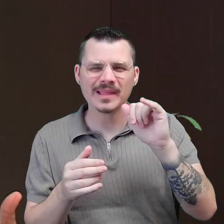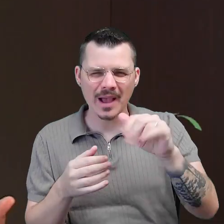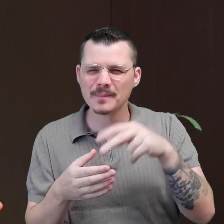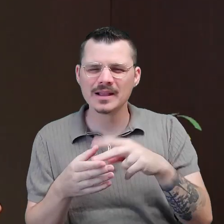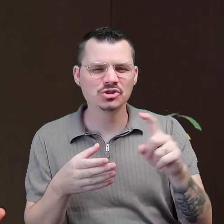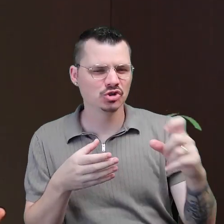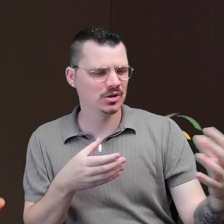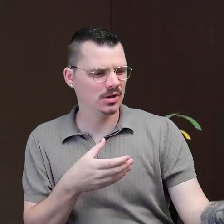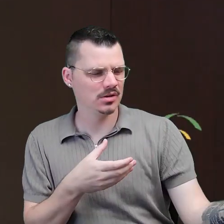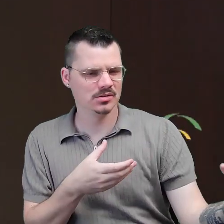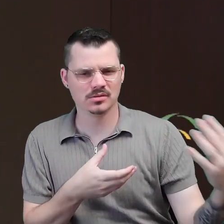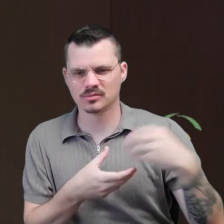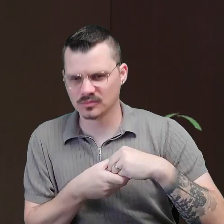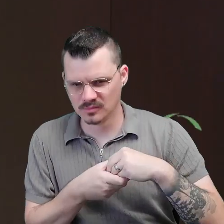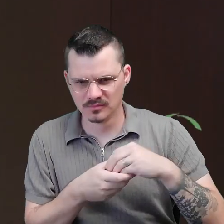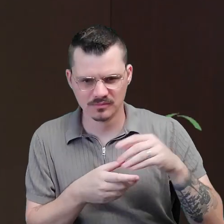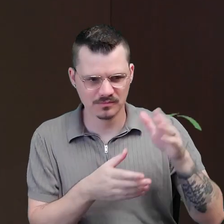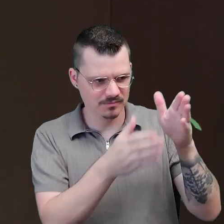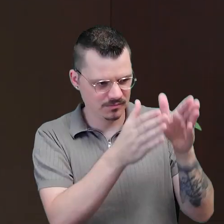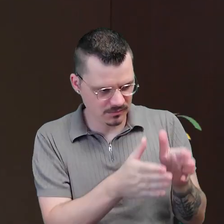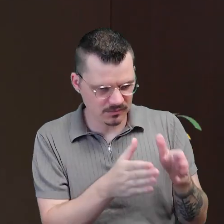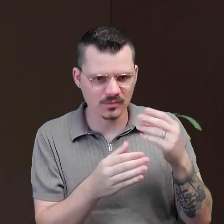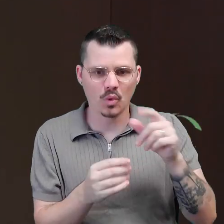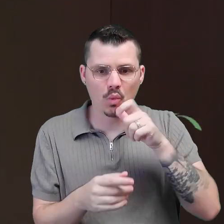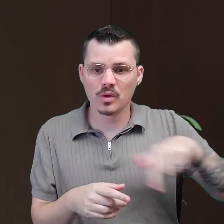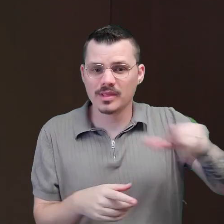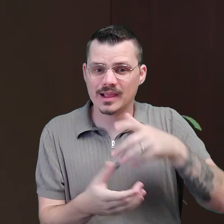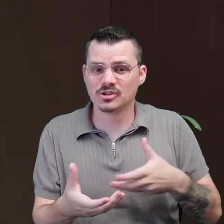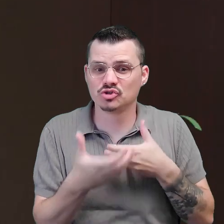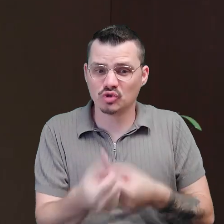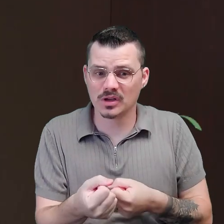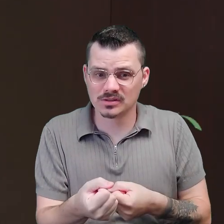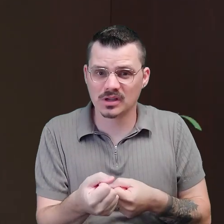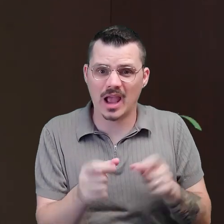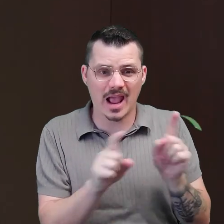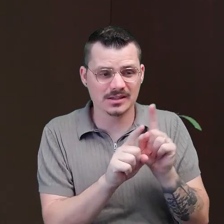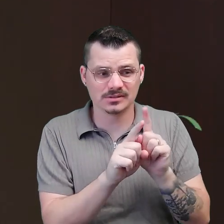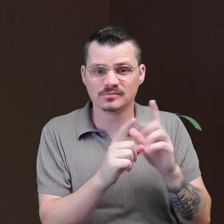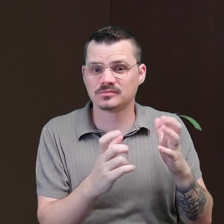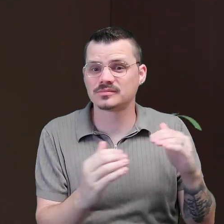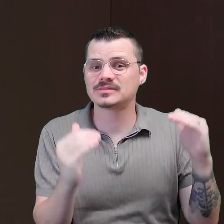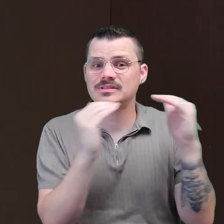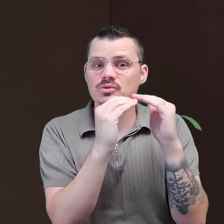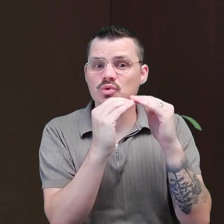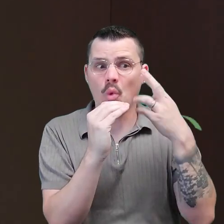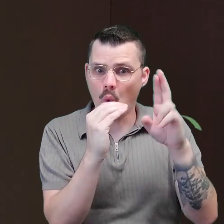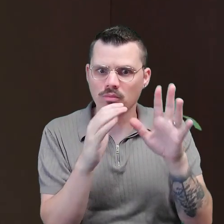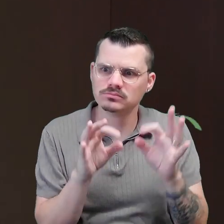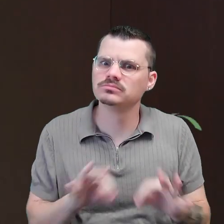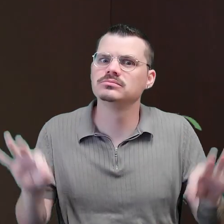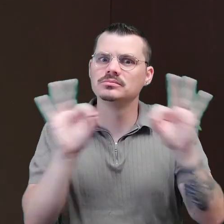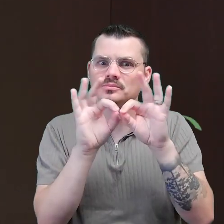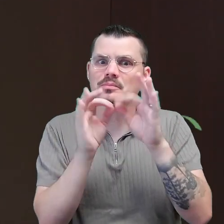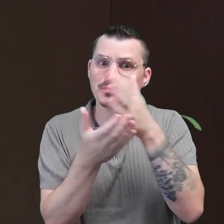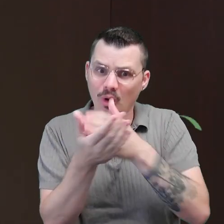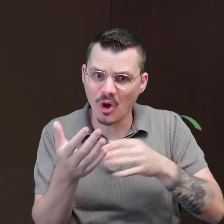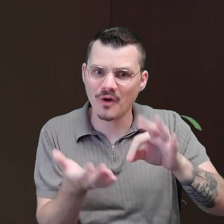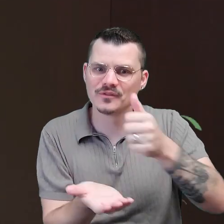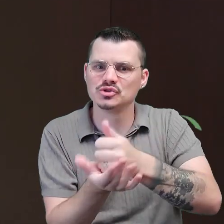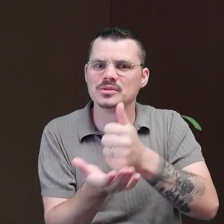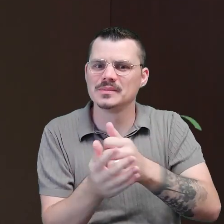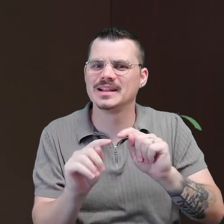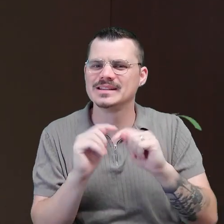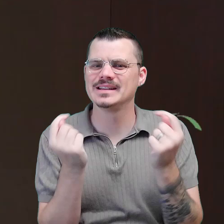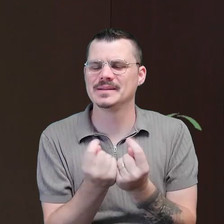the individual and the people they trust most as at least equal, if not more important members of the treatment